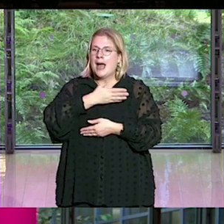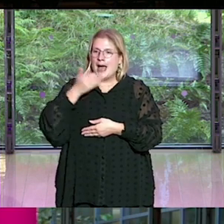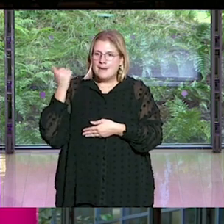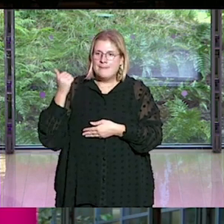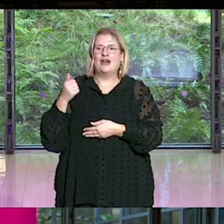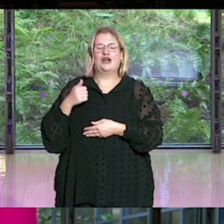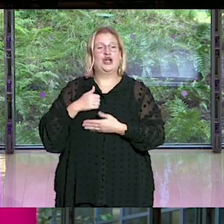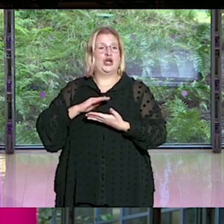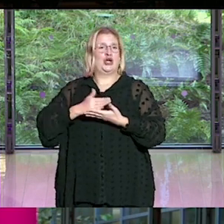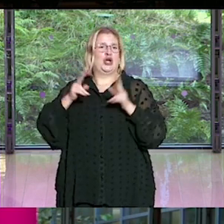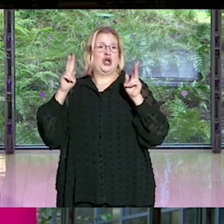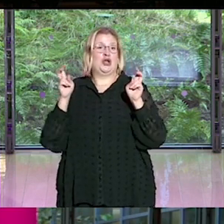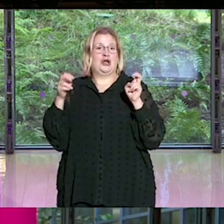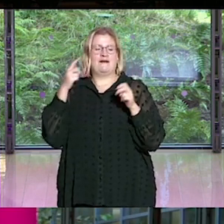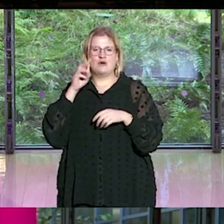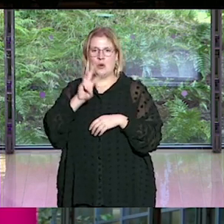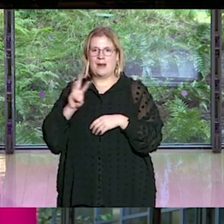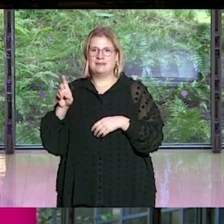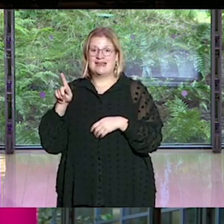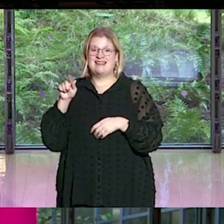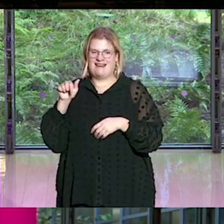your website data.